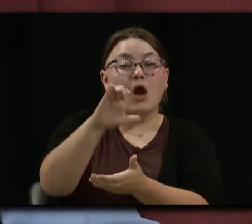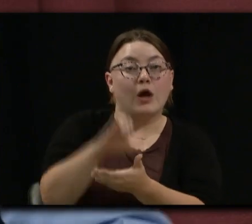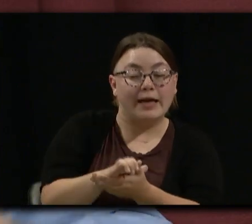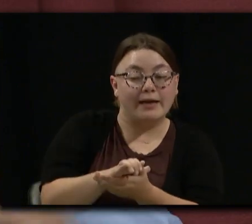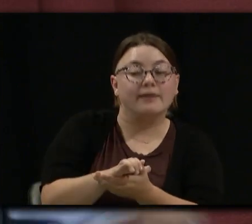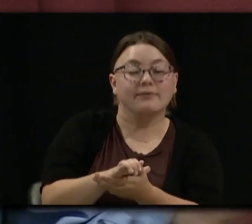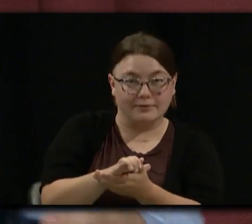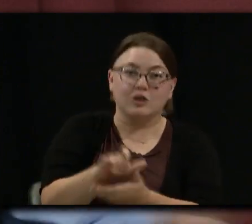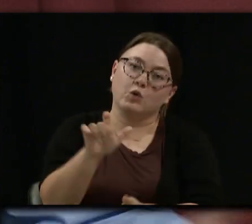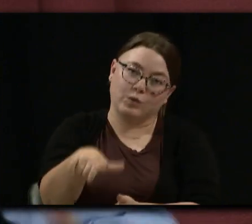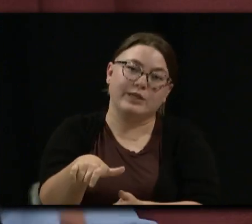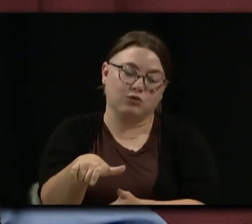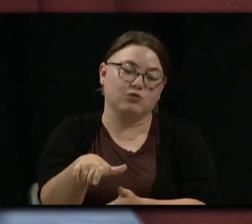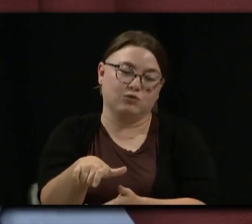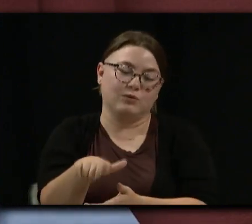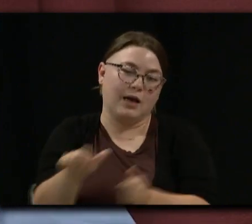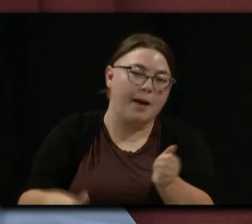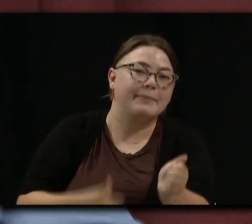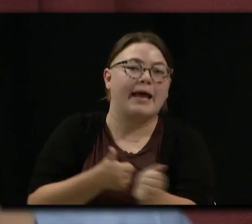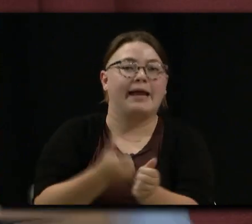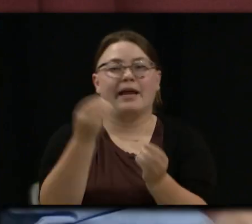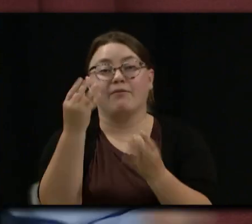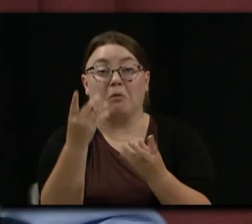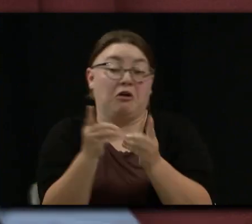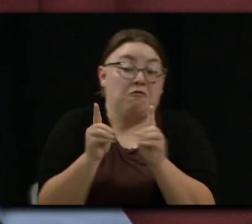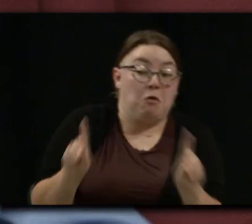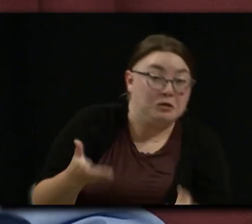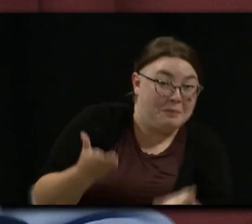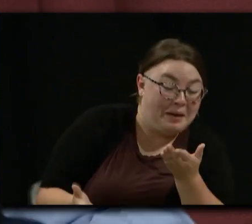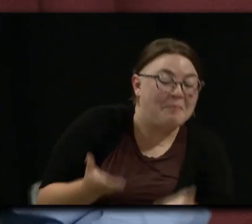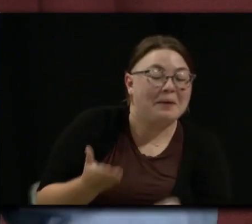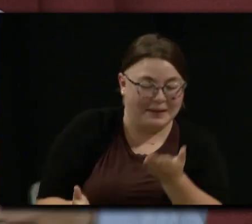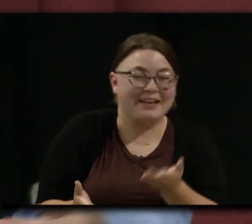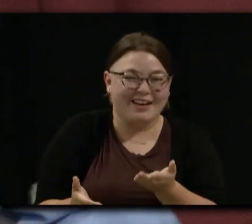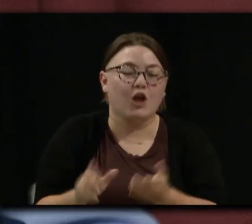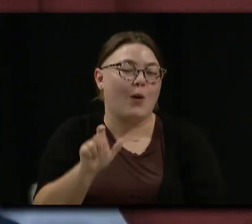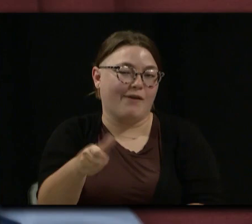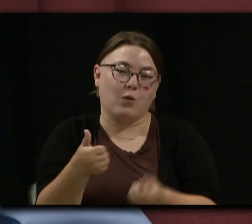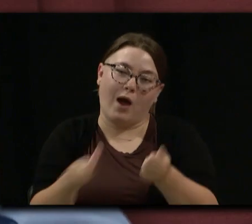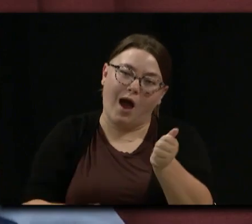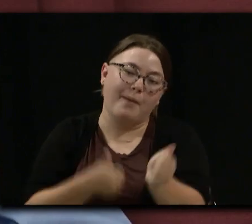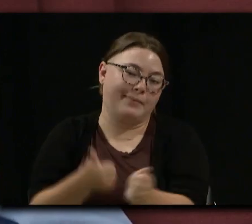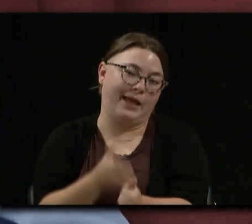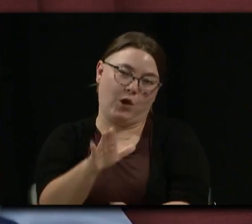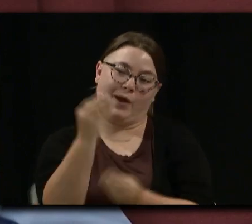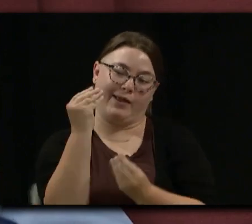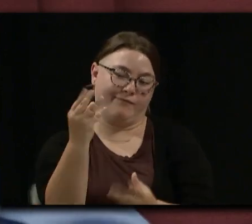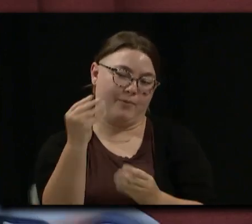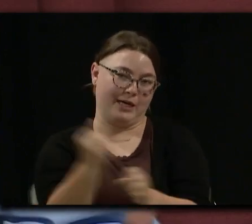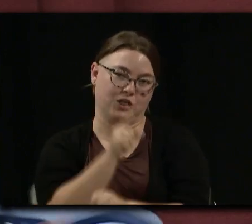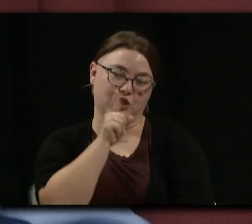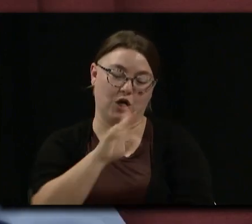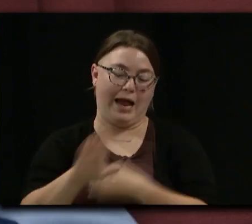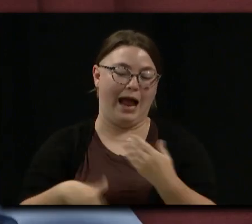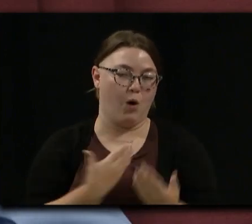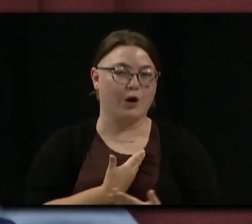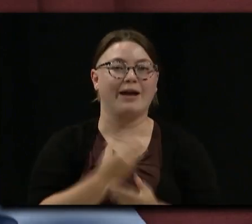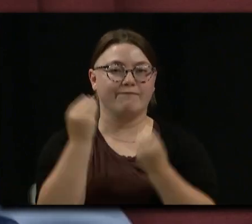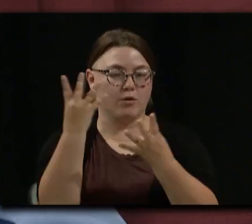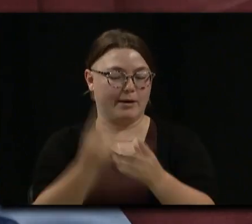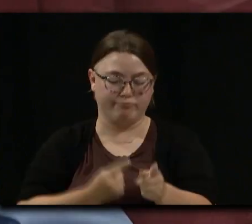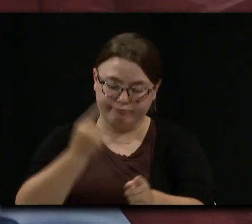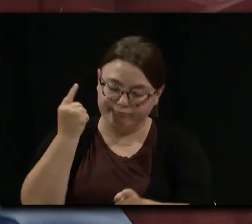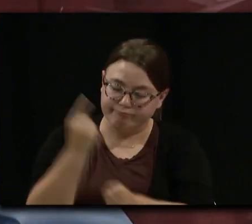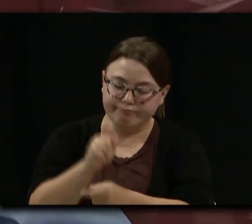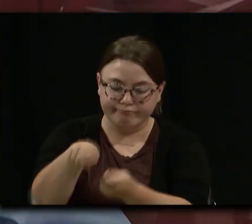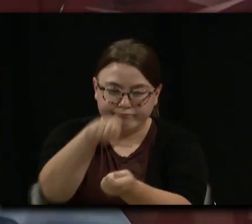something like that, or it could happen on a divorce side. Sure. That they change their last name. We want to make sure we're as accurate as possible. Right, that makes sense. And